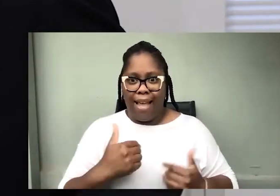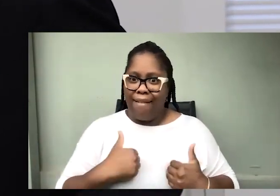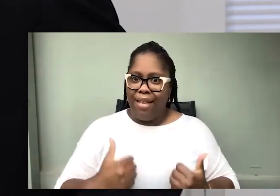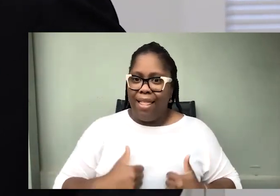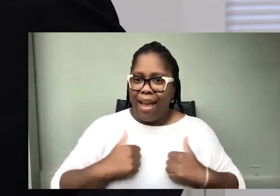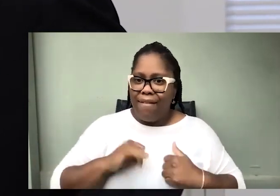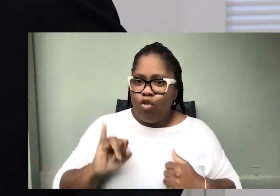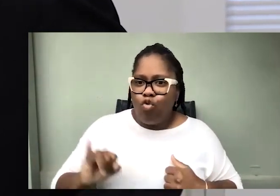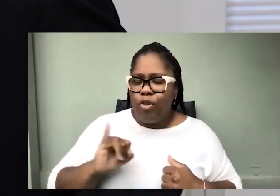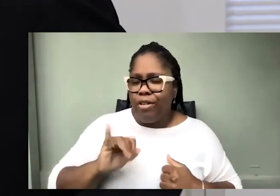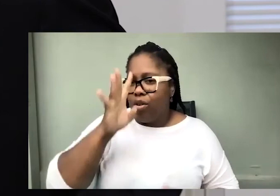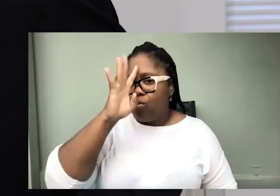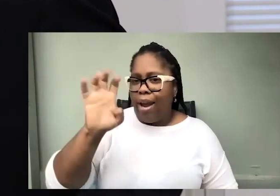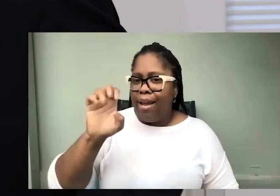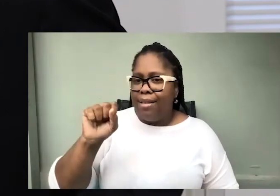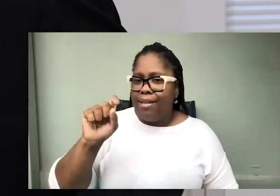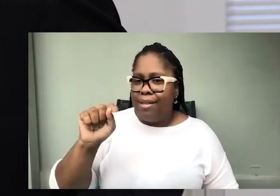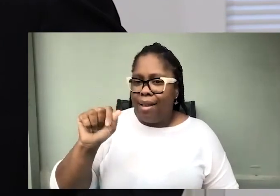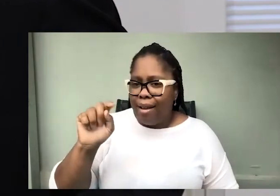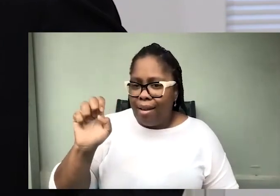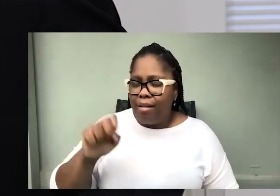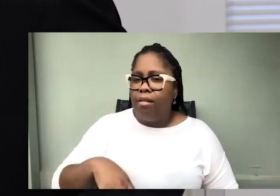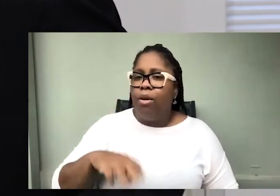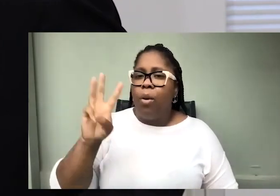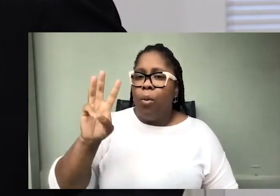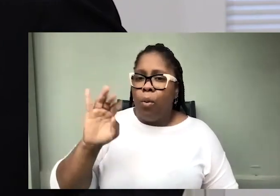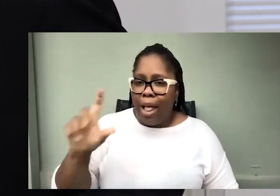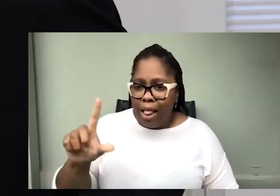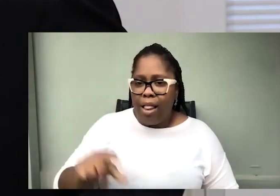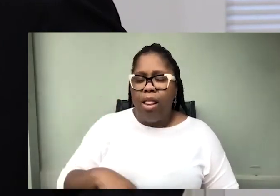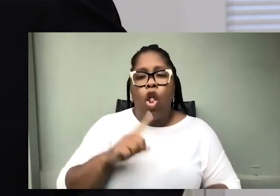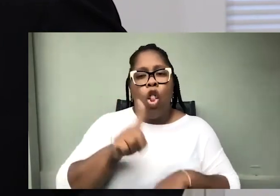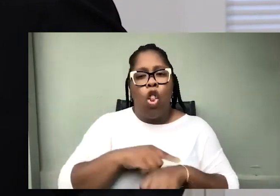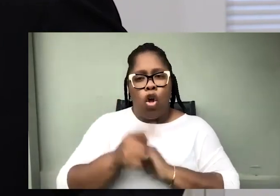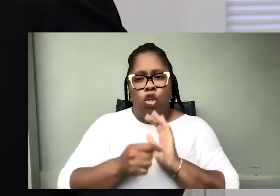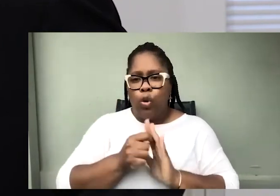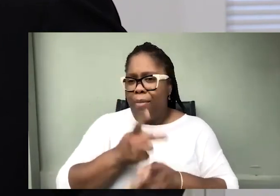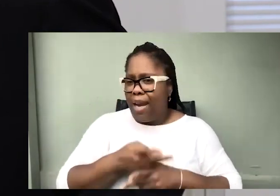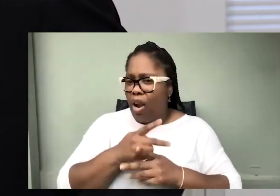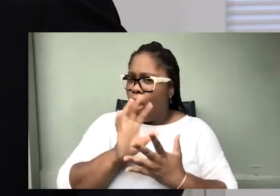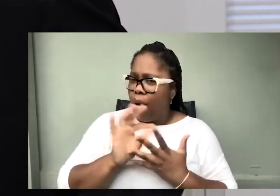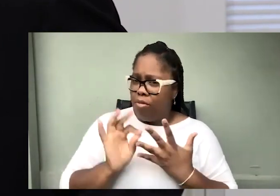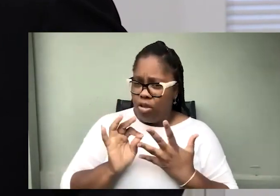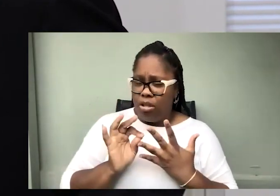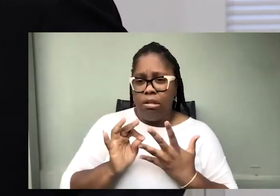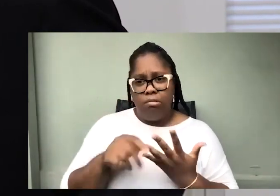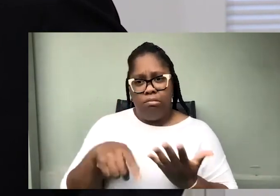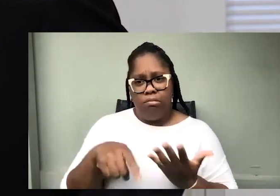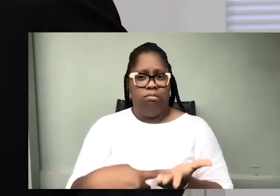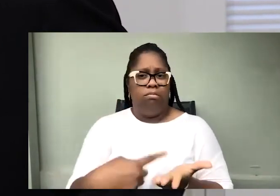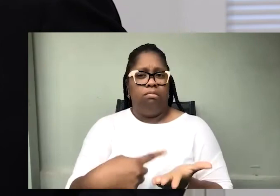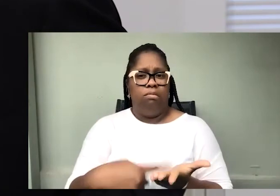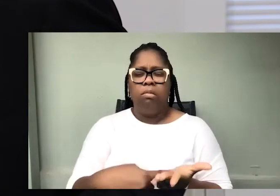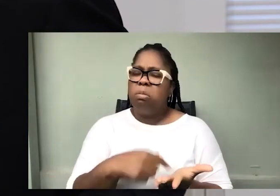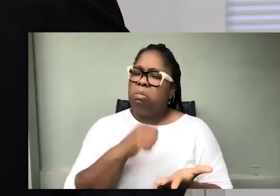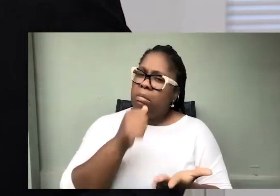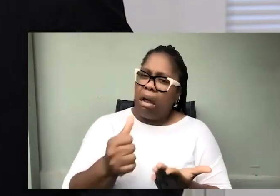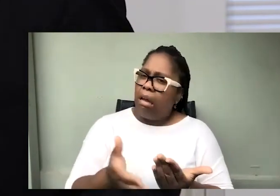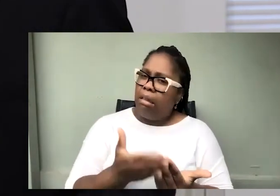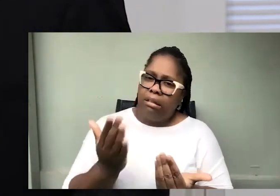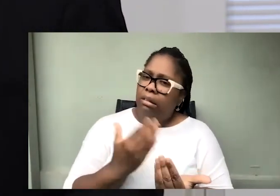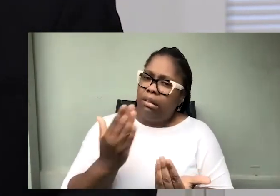an estate or a will. The long-term care options with the family is probably not an easy